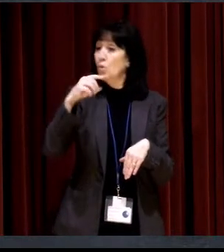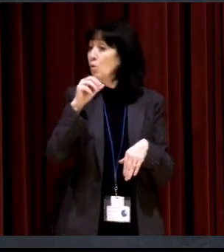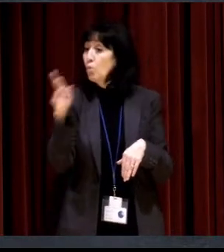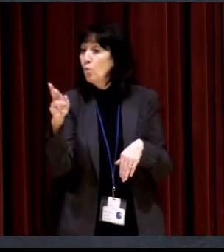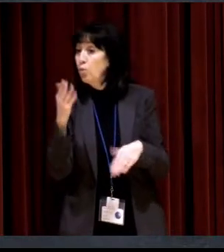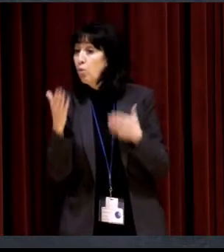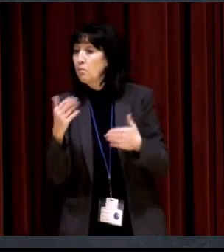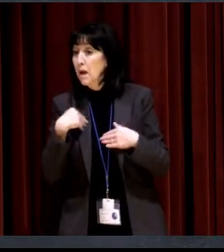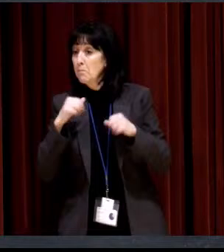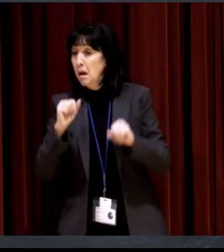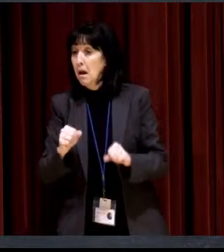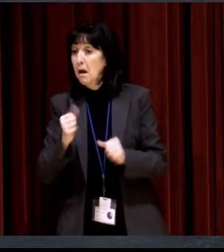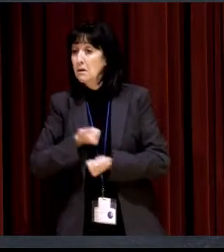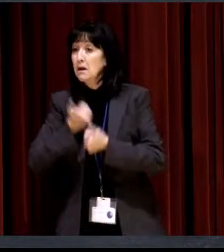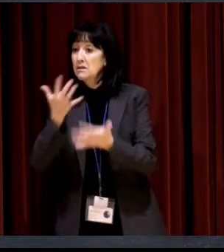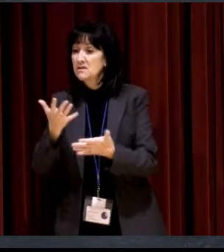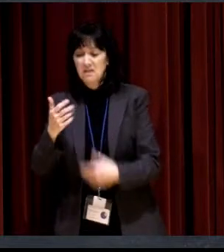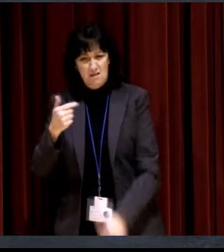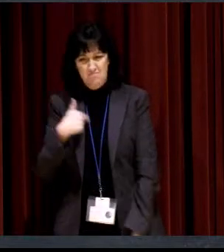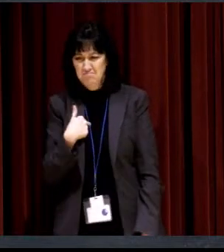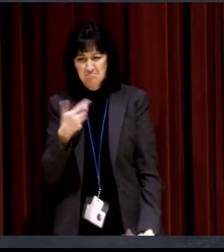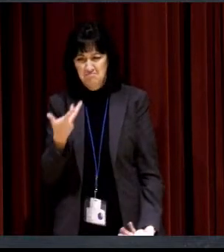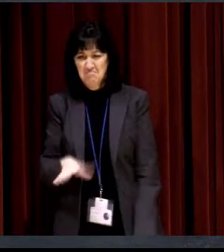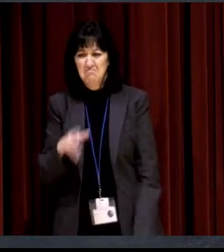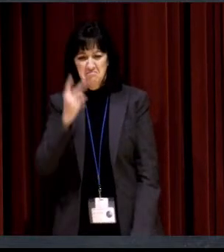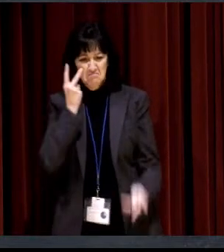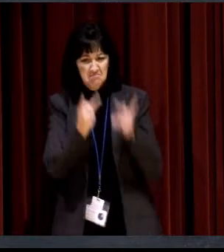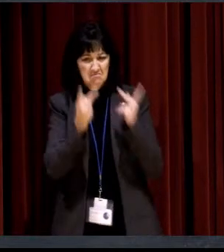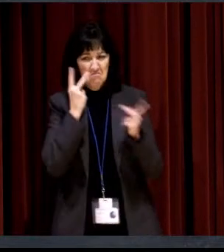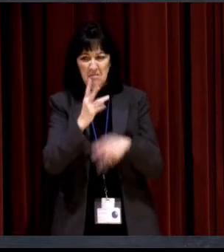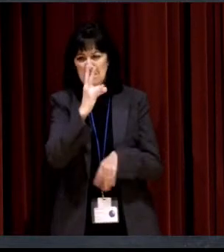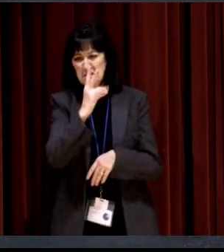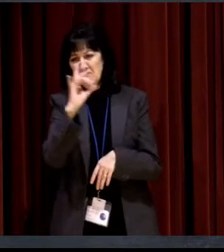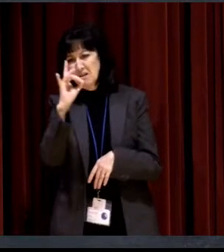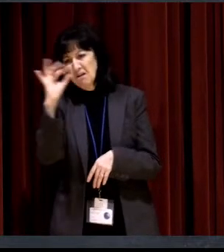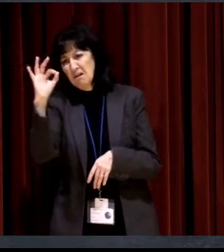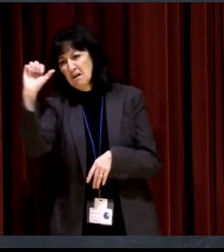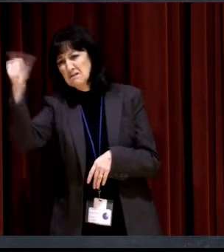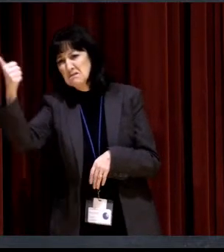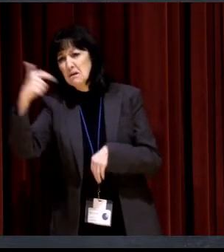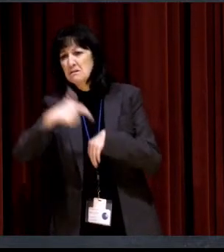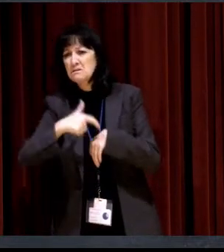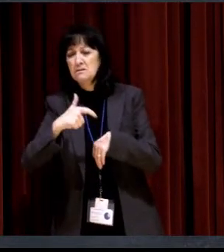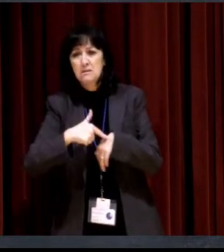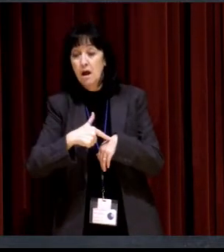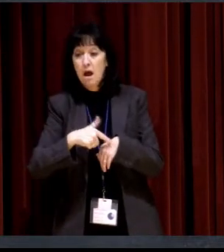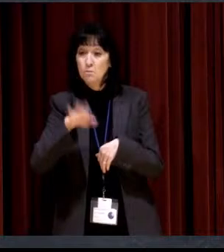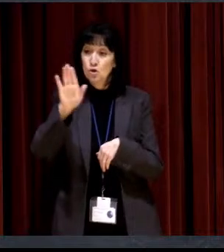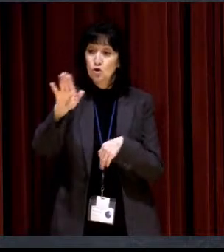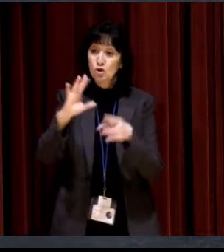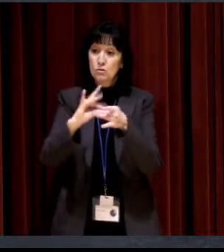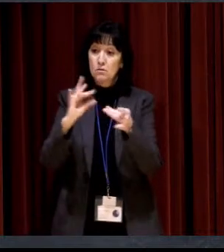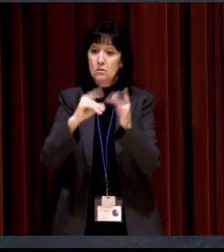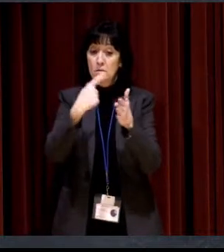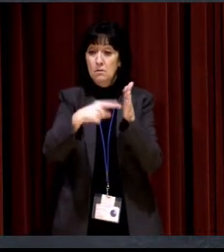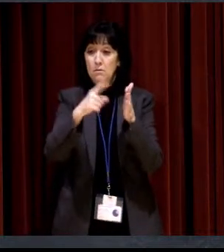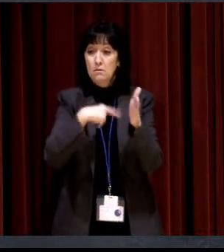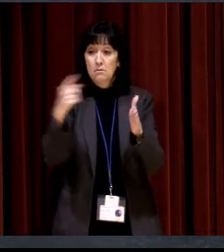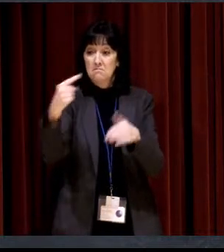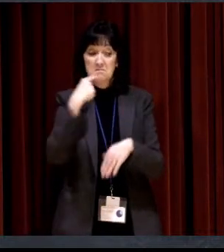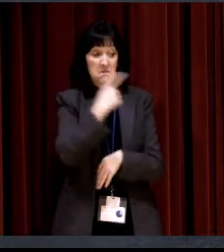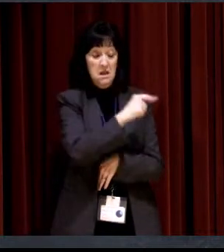12 times this year, and I assure you that the things that he's doing are not those things. And so leaders, I see a couple around the